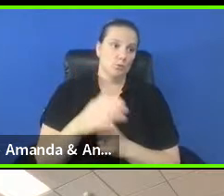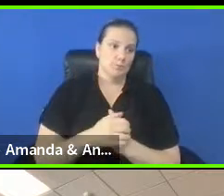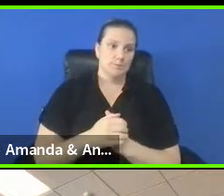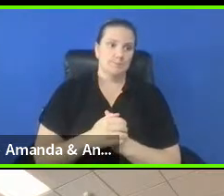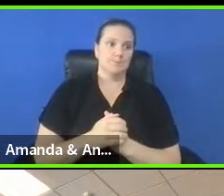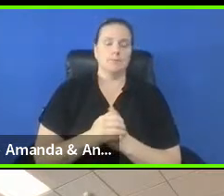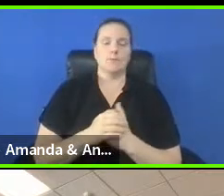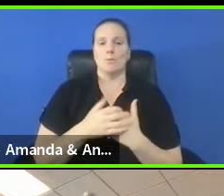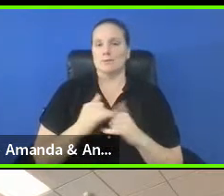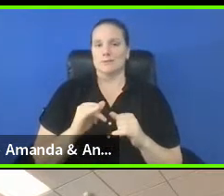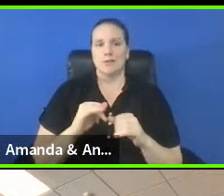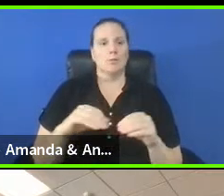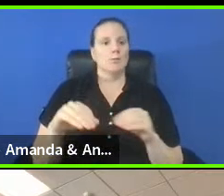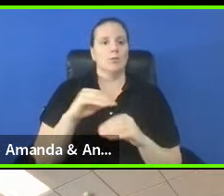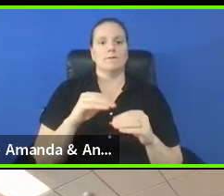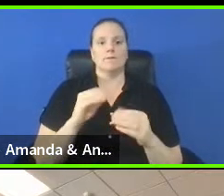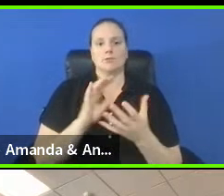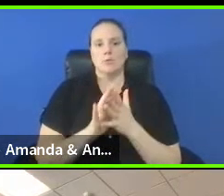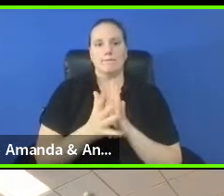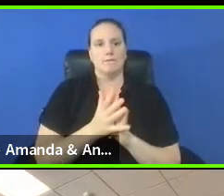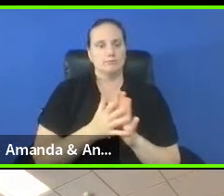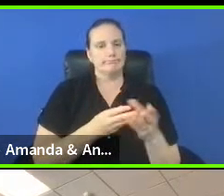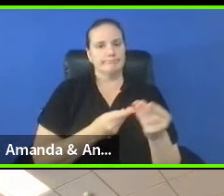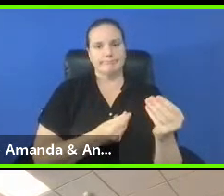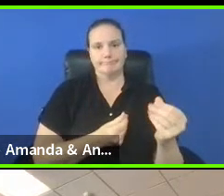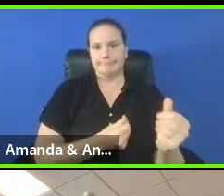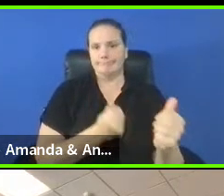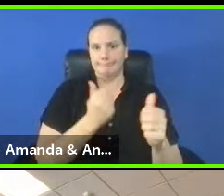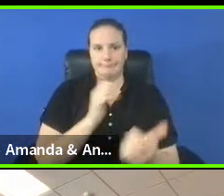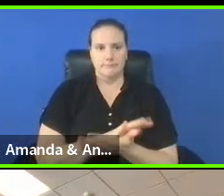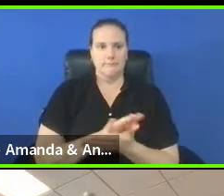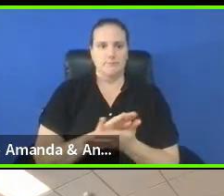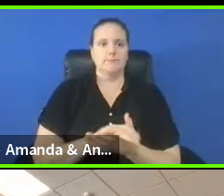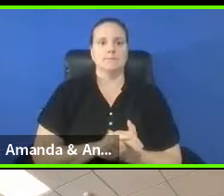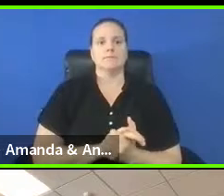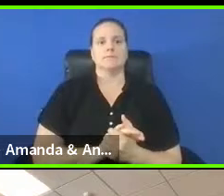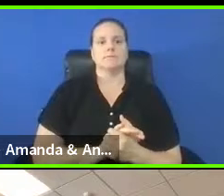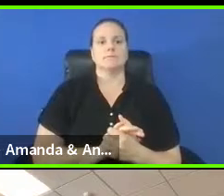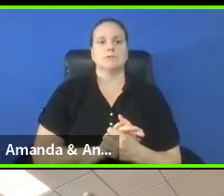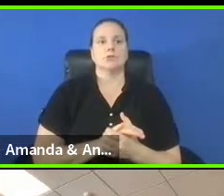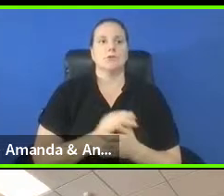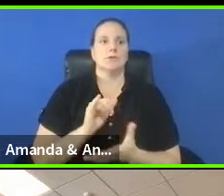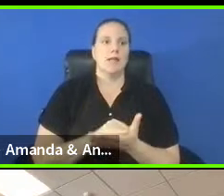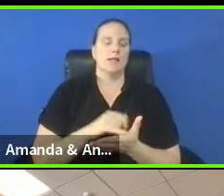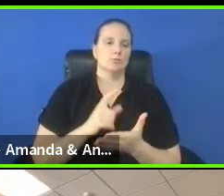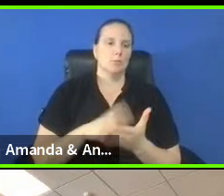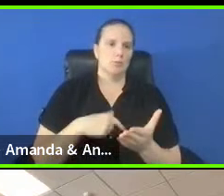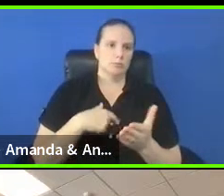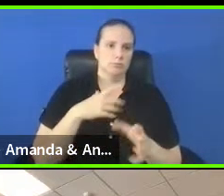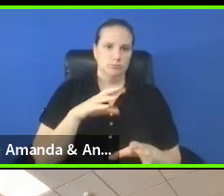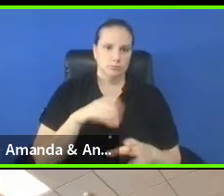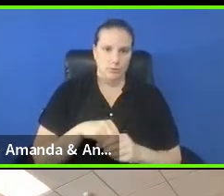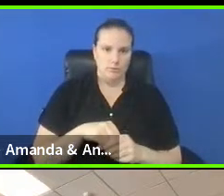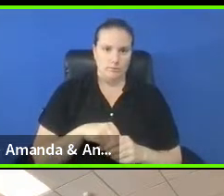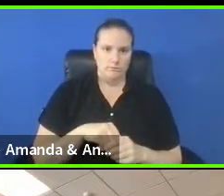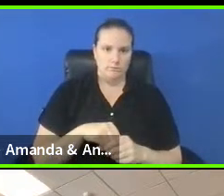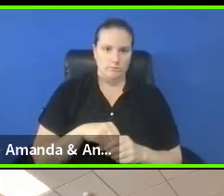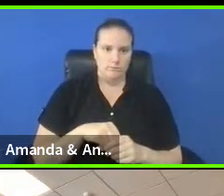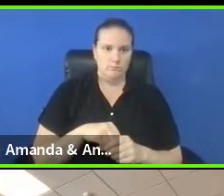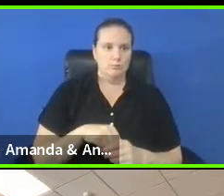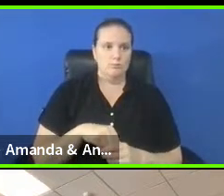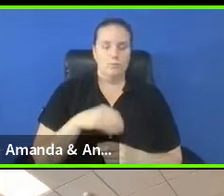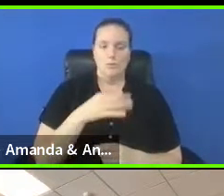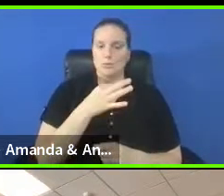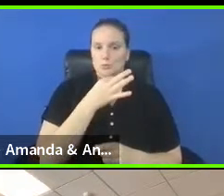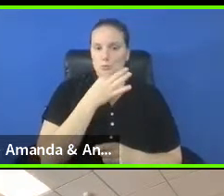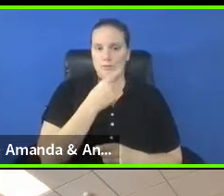still moving traffic effectively and efficiently. So those are the things we're going to be diving into as soon as they